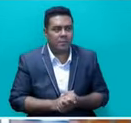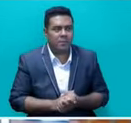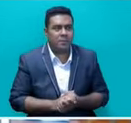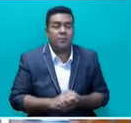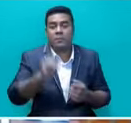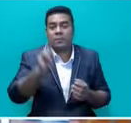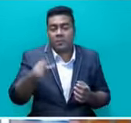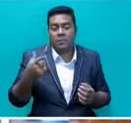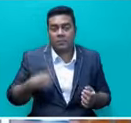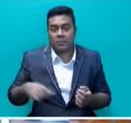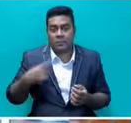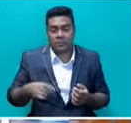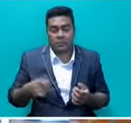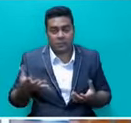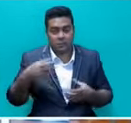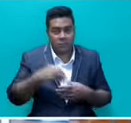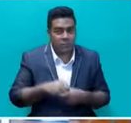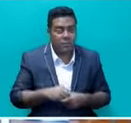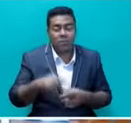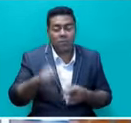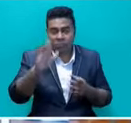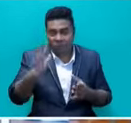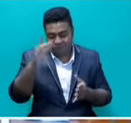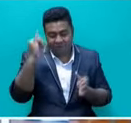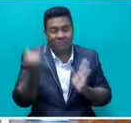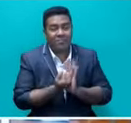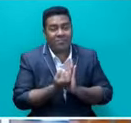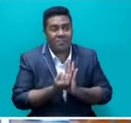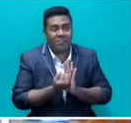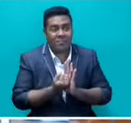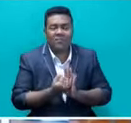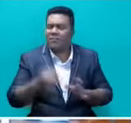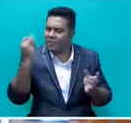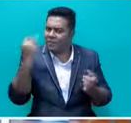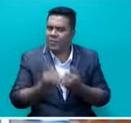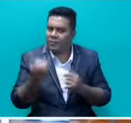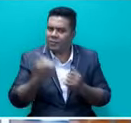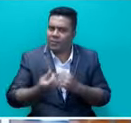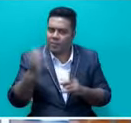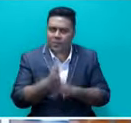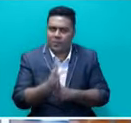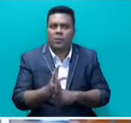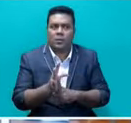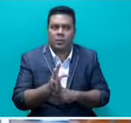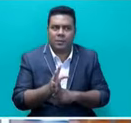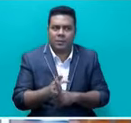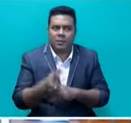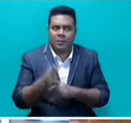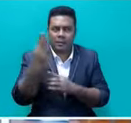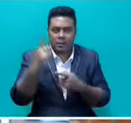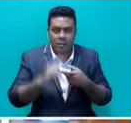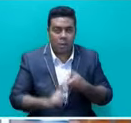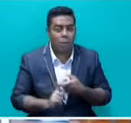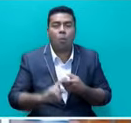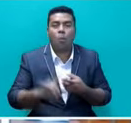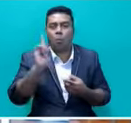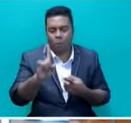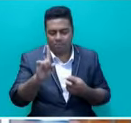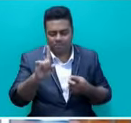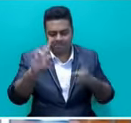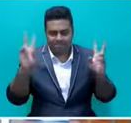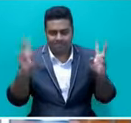the authentication of your identification is critically important, resting on one source